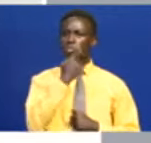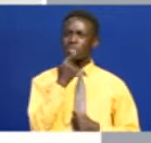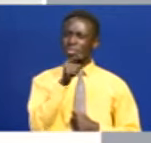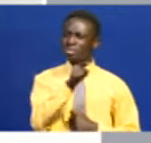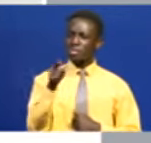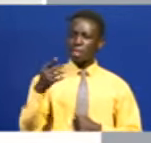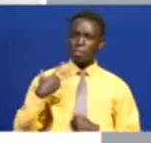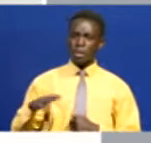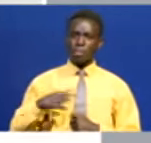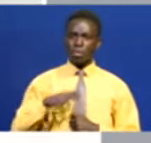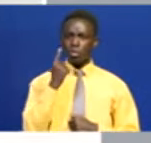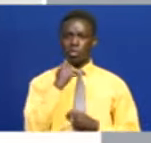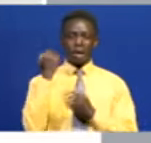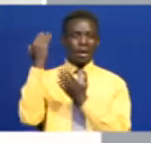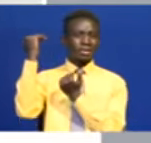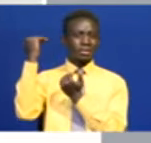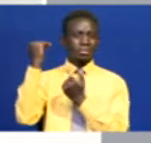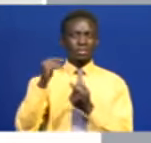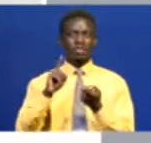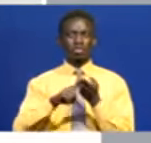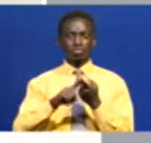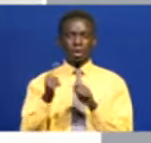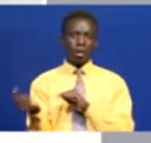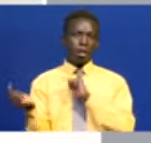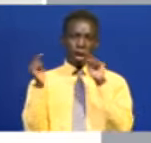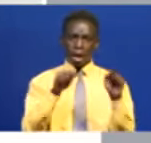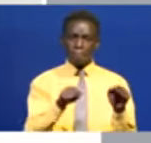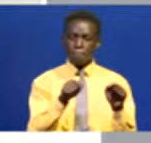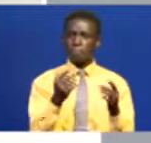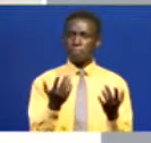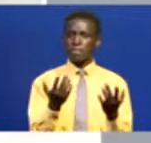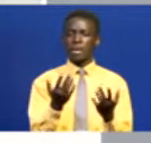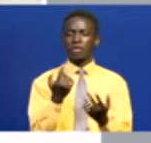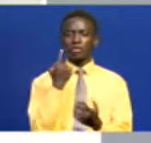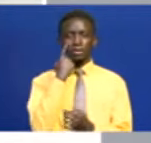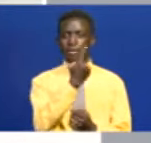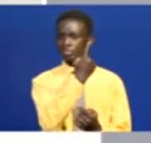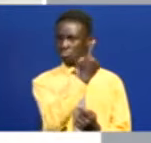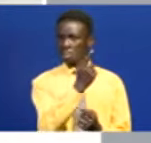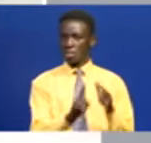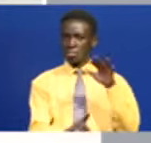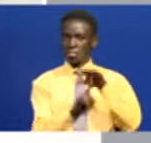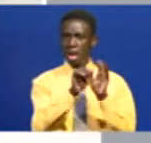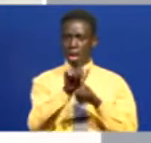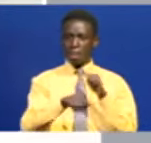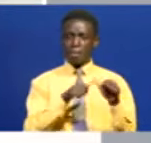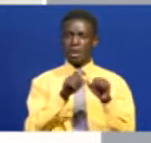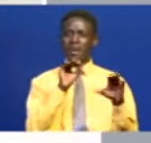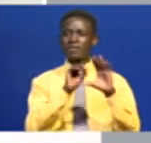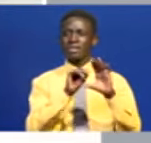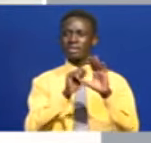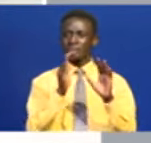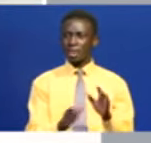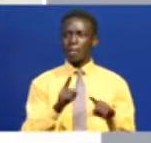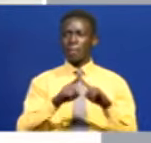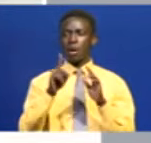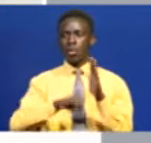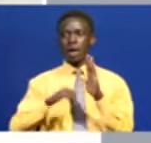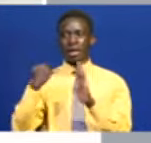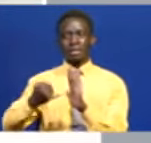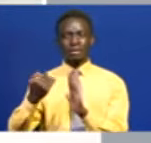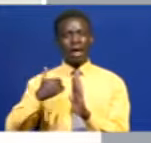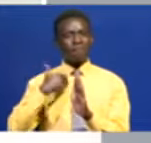are expected to attend? He's spoken about investors, but from what industries? And will there